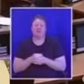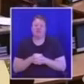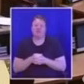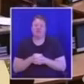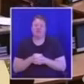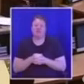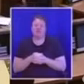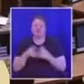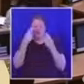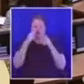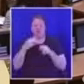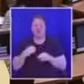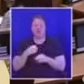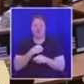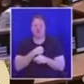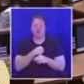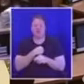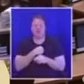motion.